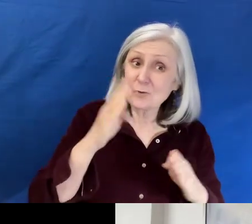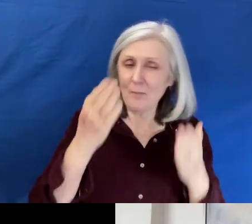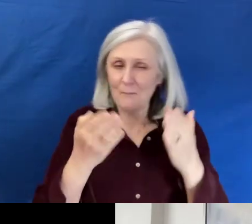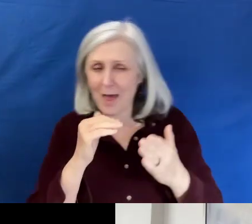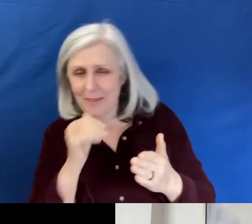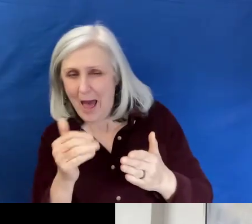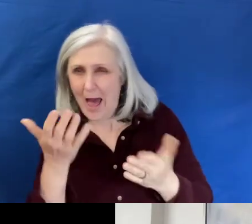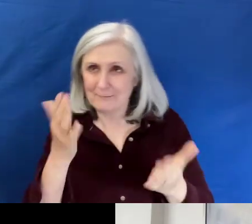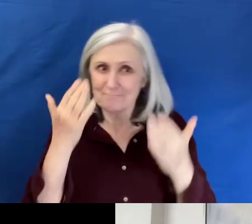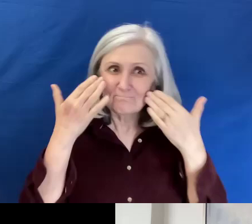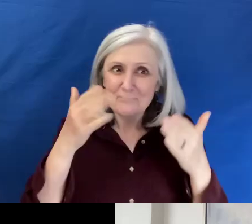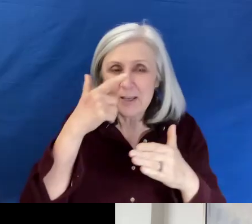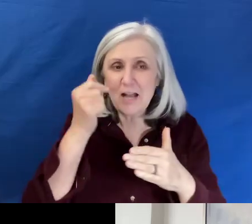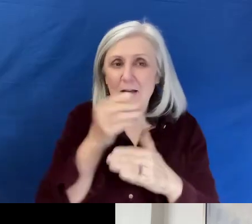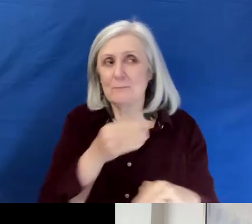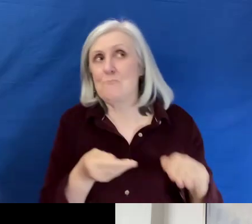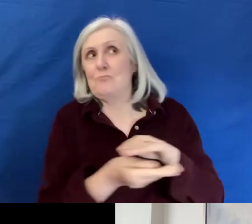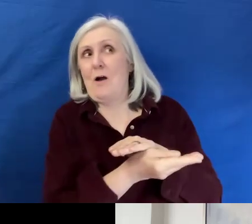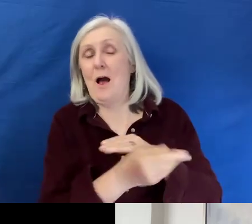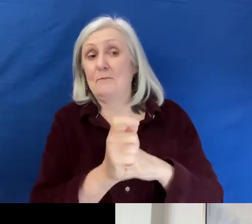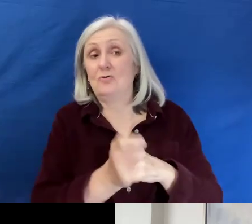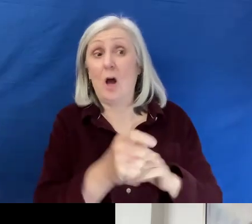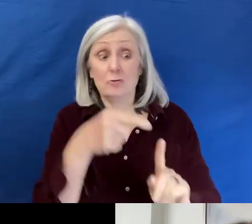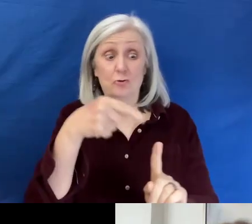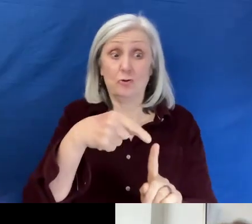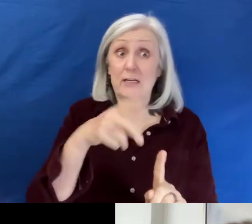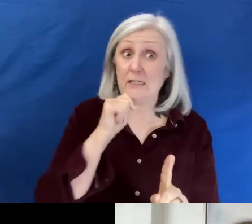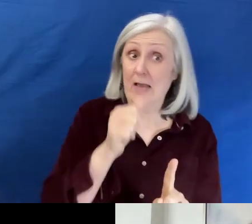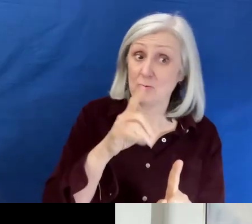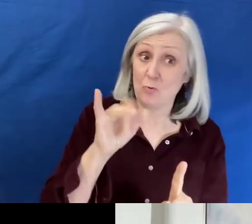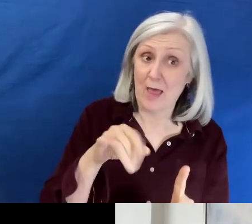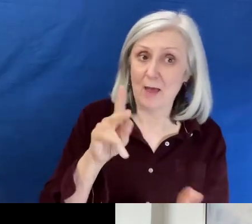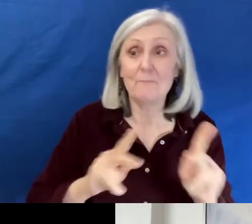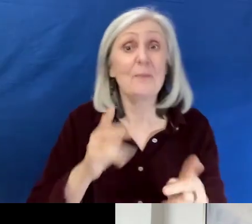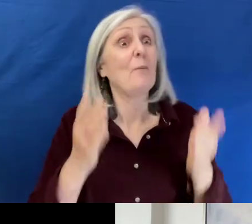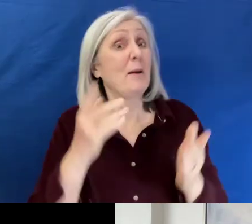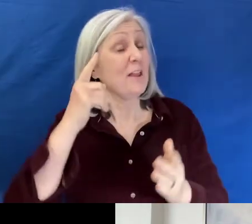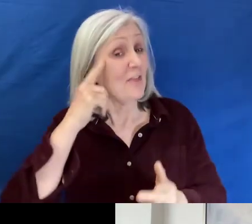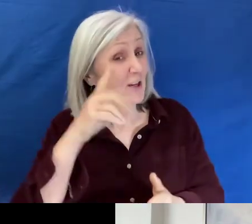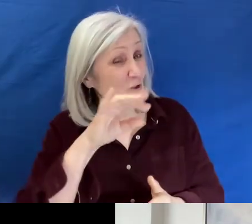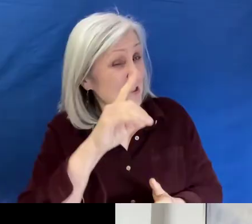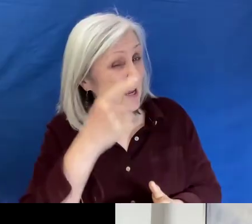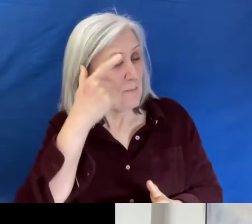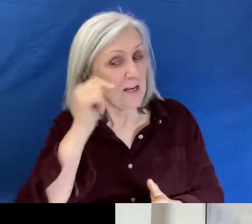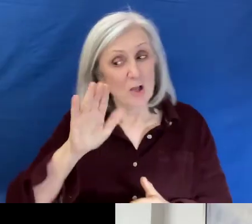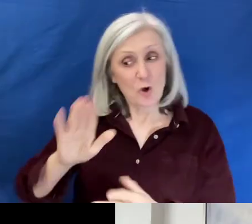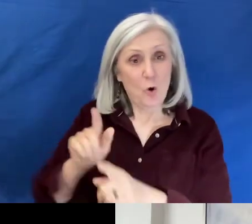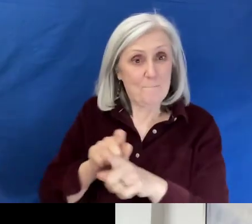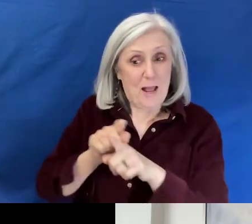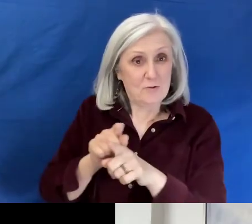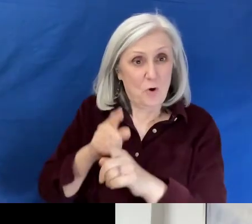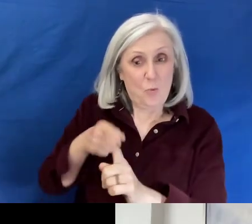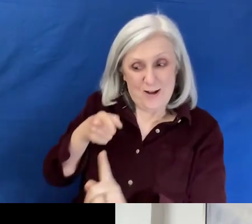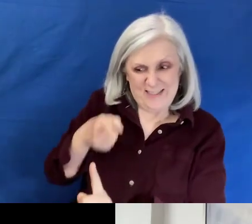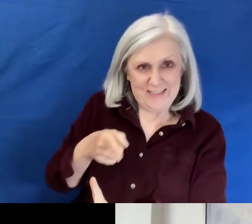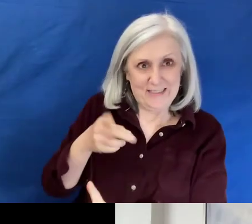for, bribing a judge, which she didn't do, but people might think she did because of her mentor and what he did. And so now